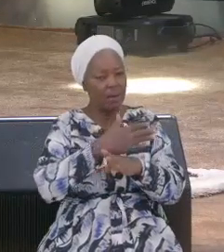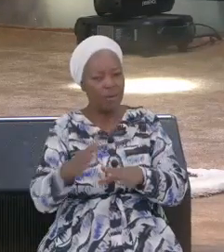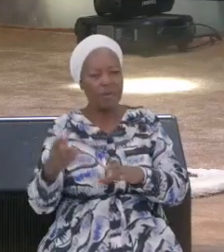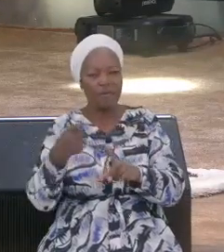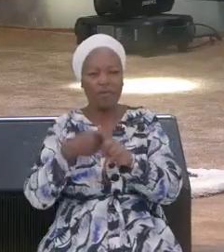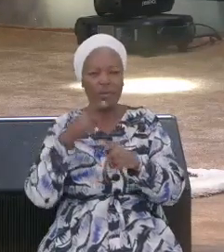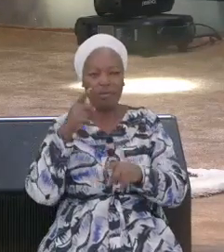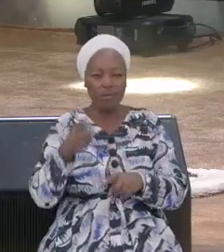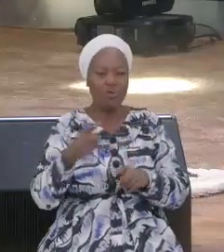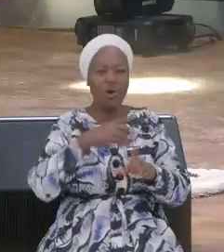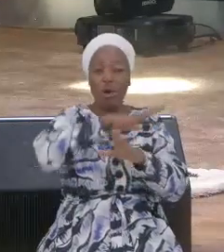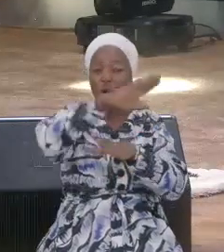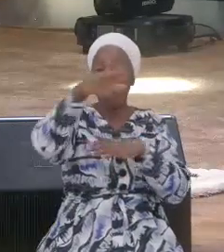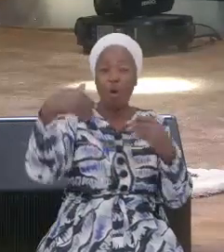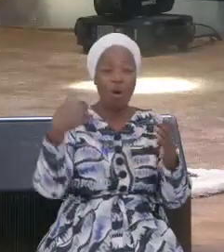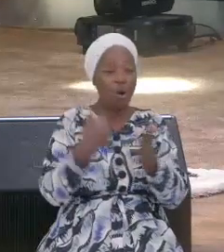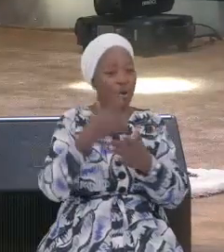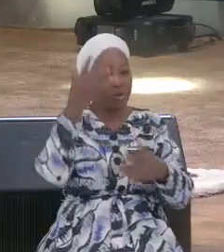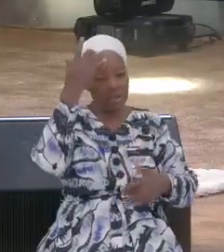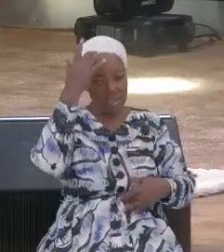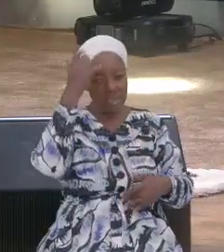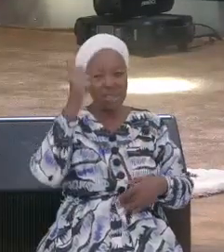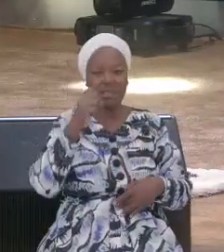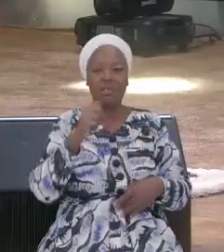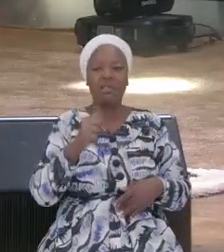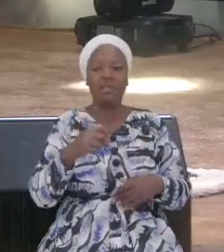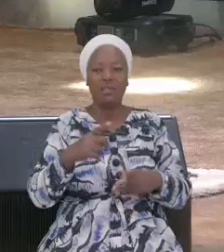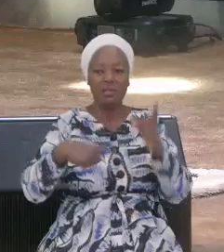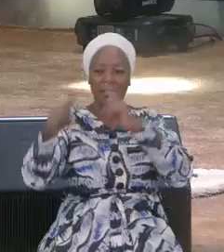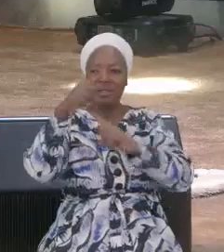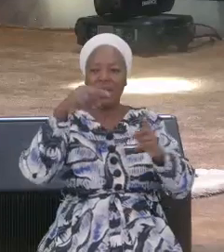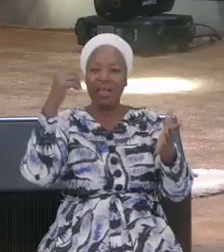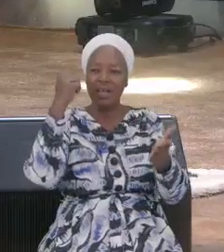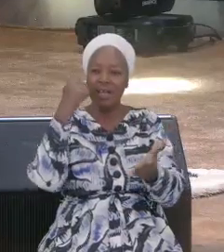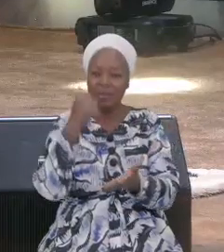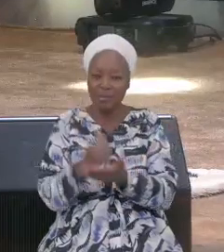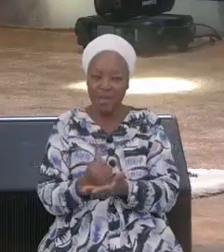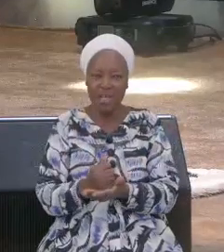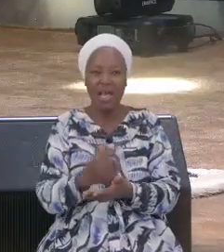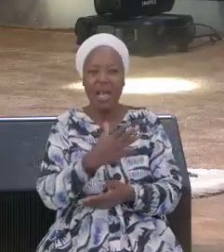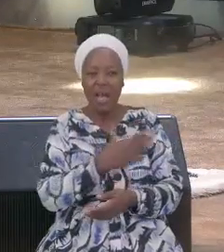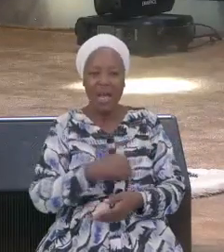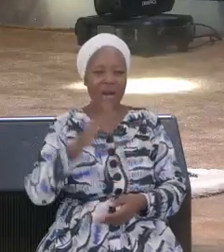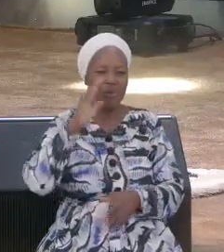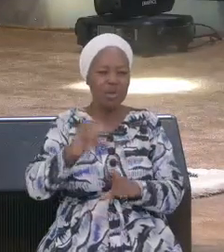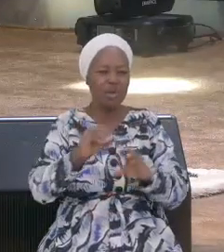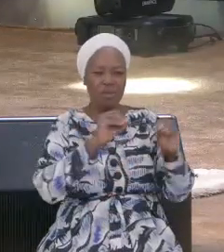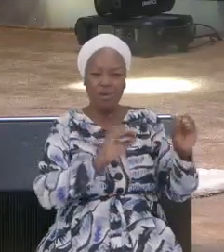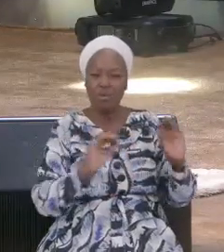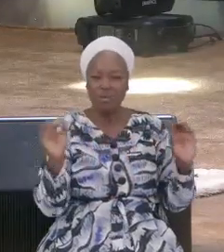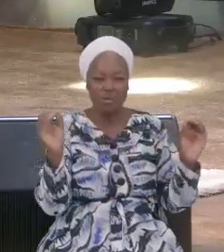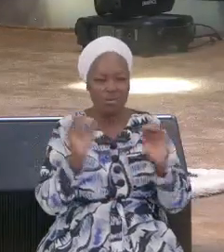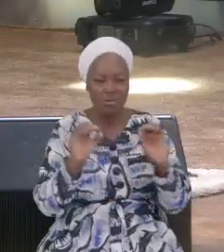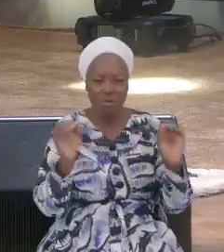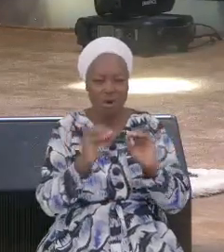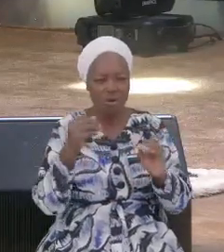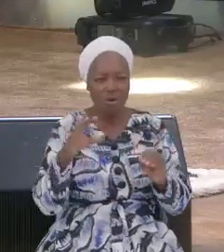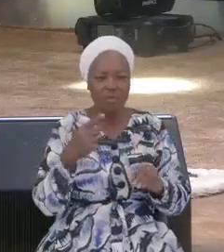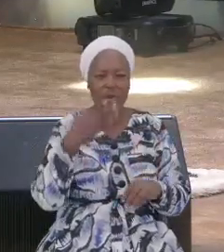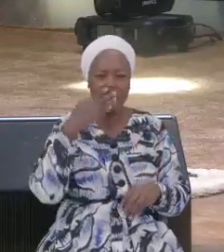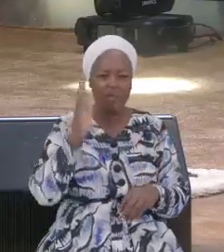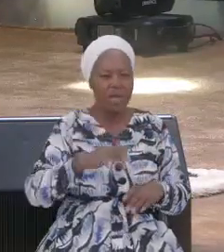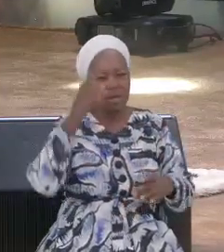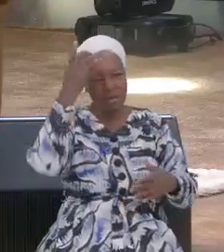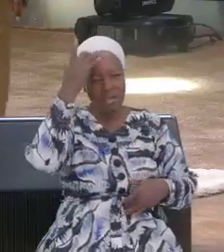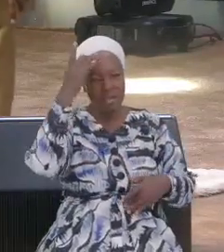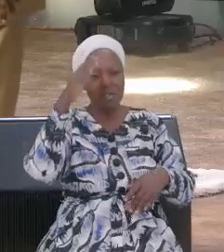thee all sickness. Give me a good amen there. And will put none of the evil